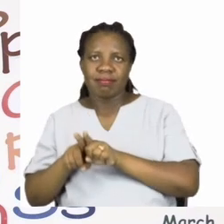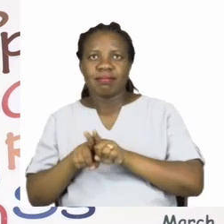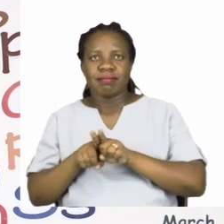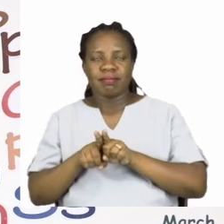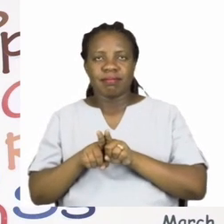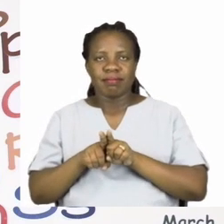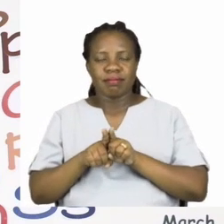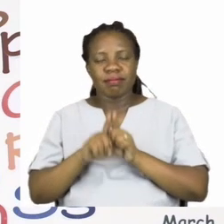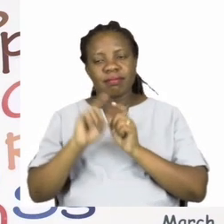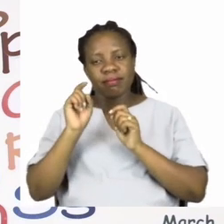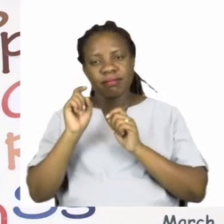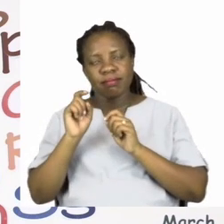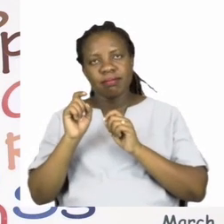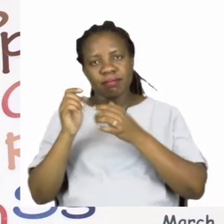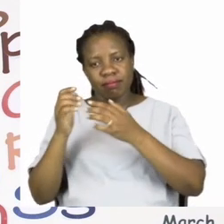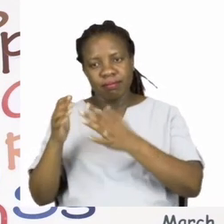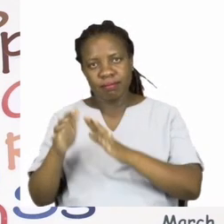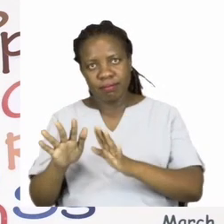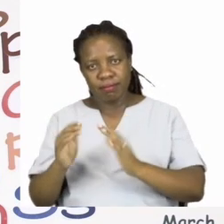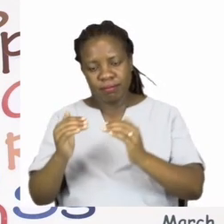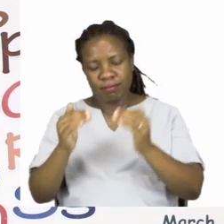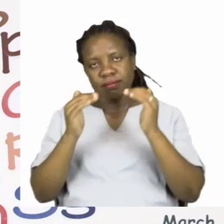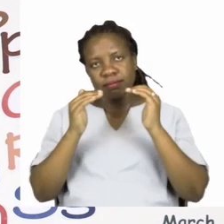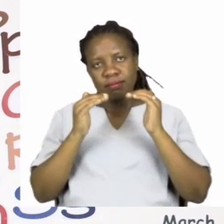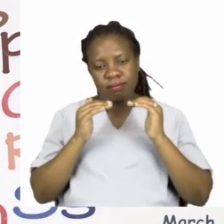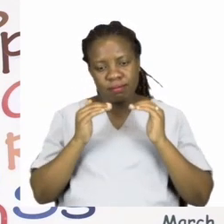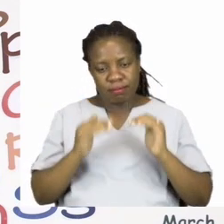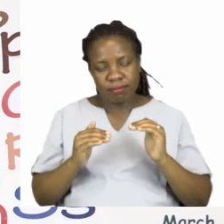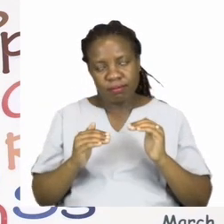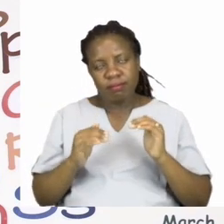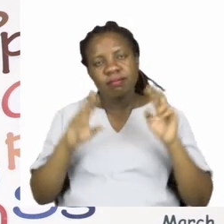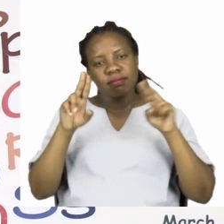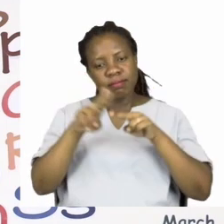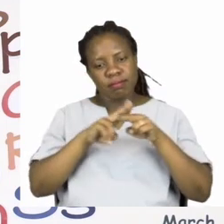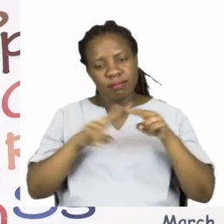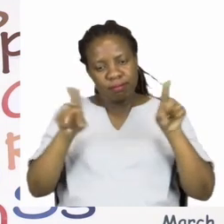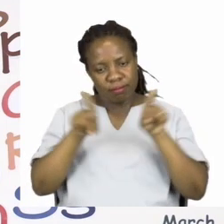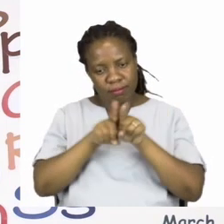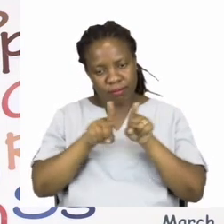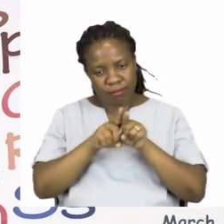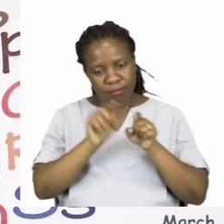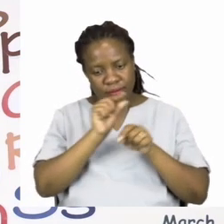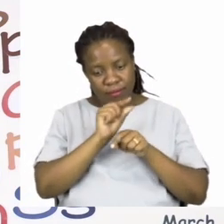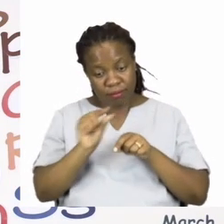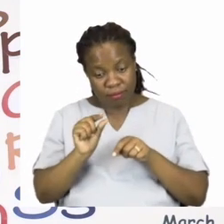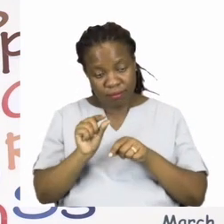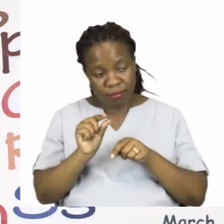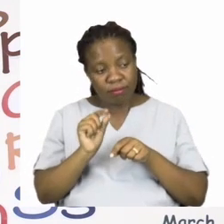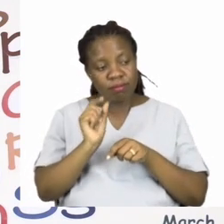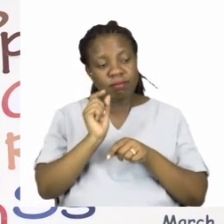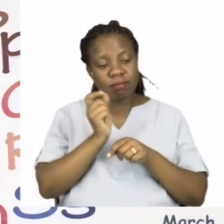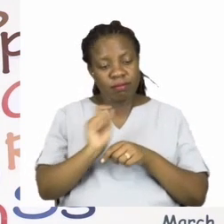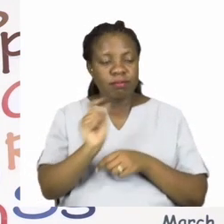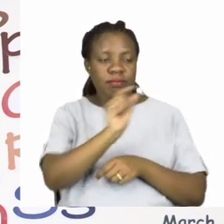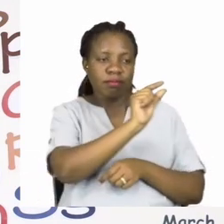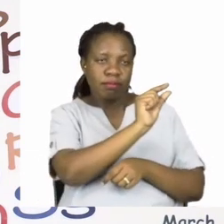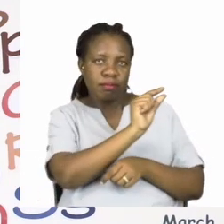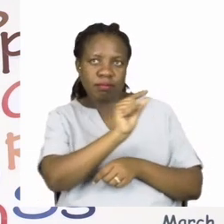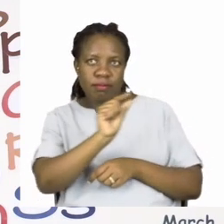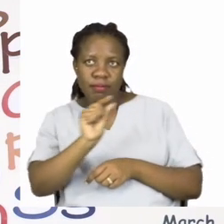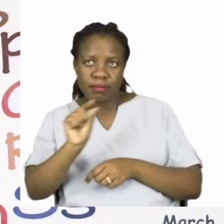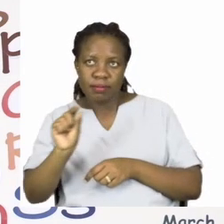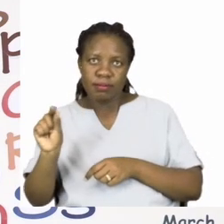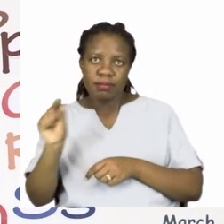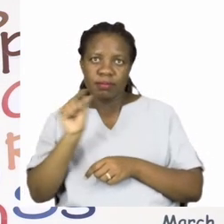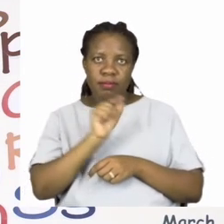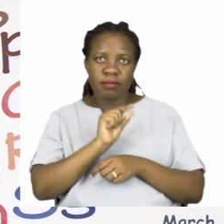them, it's time to use them in sentences. Now, these are sight words, which means we already use them. So let's practice our